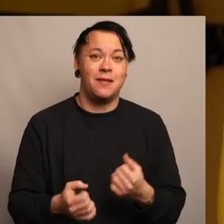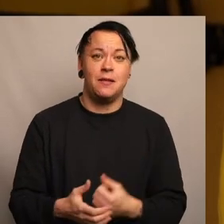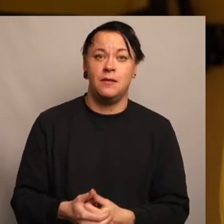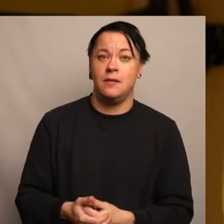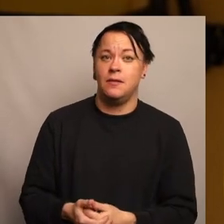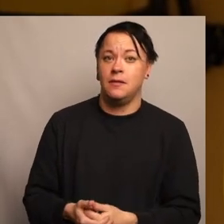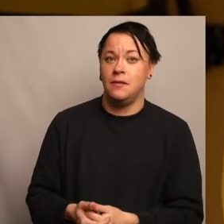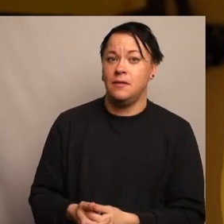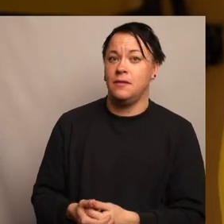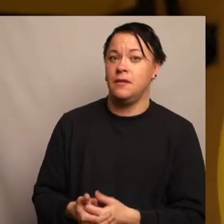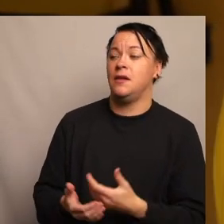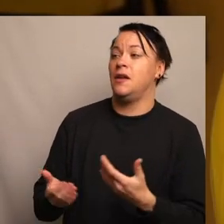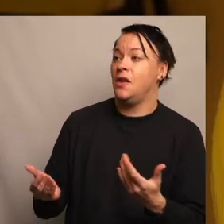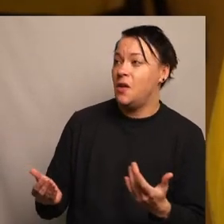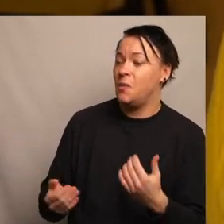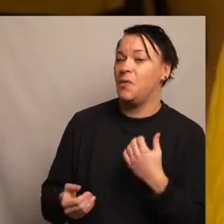you, so I'm fine